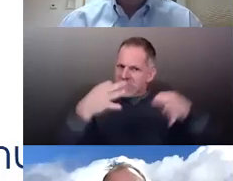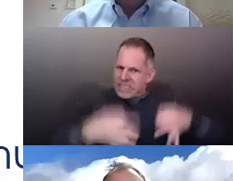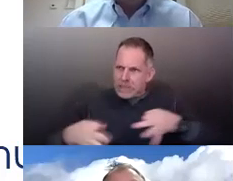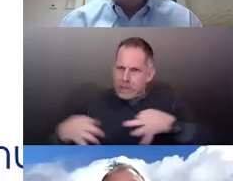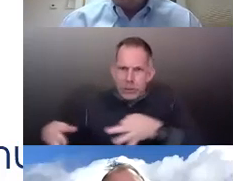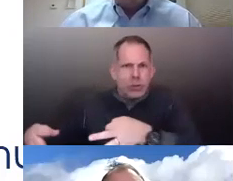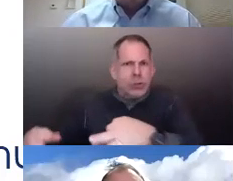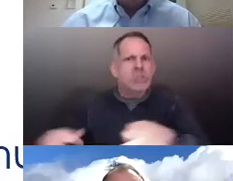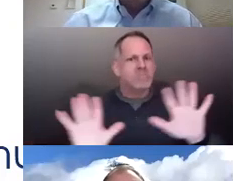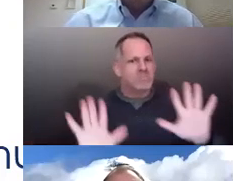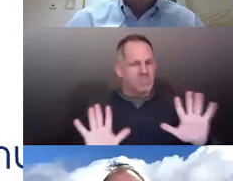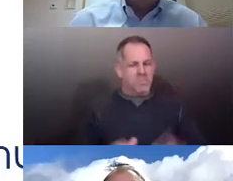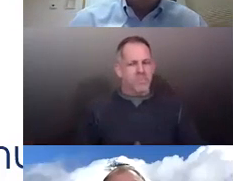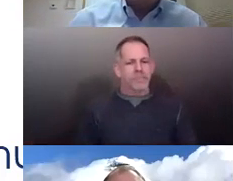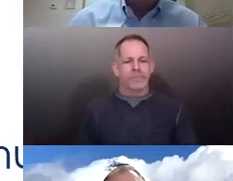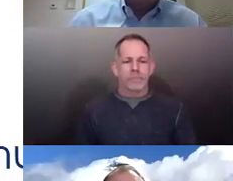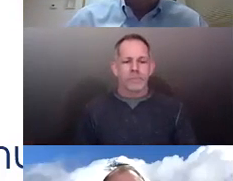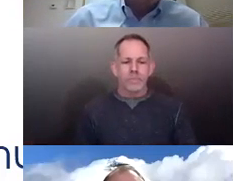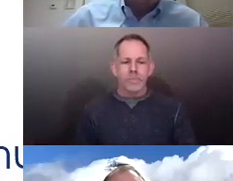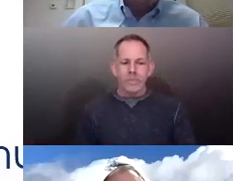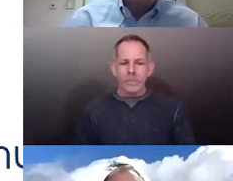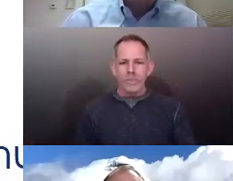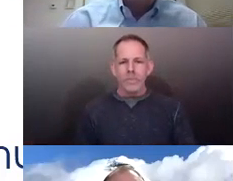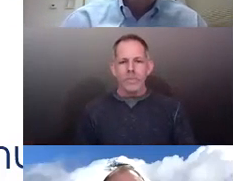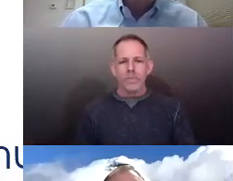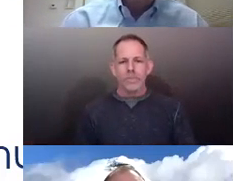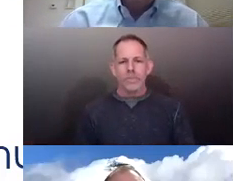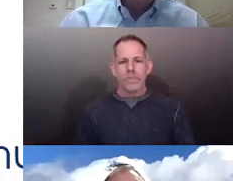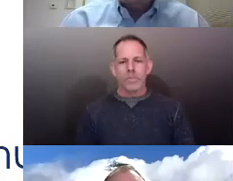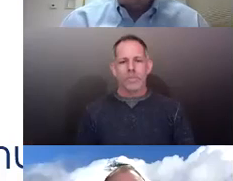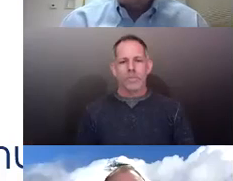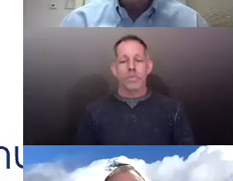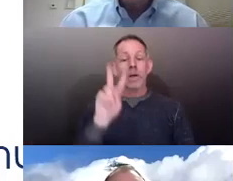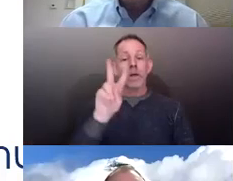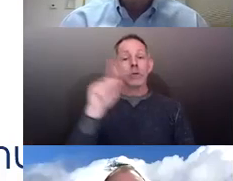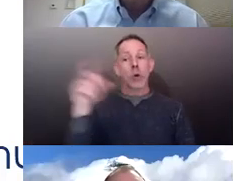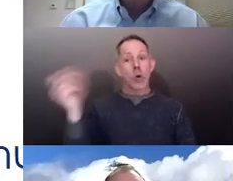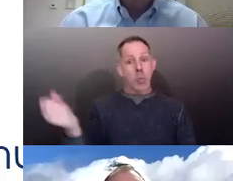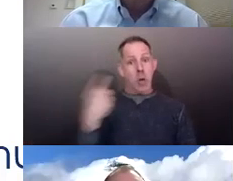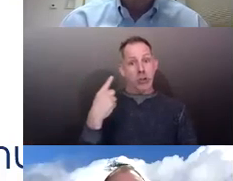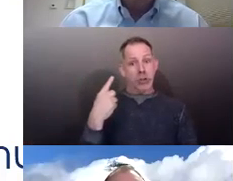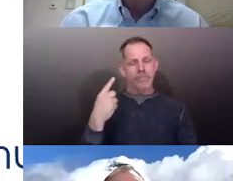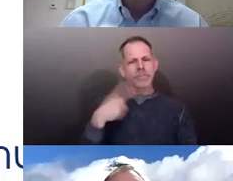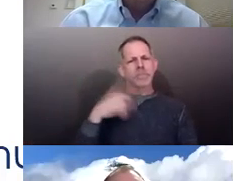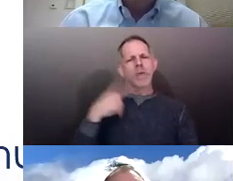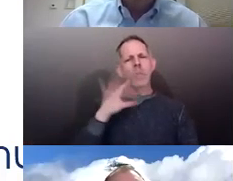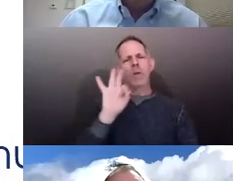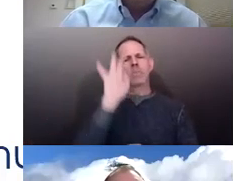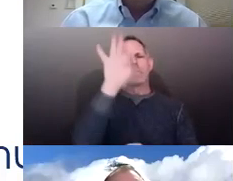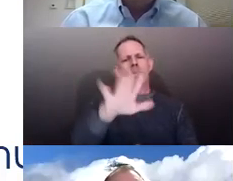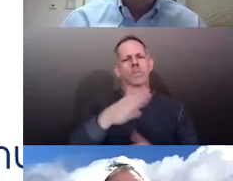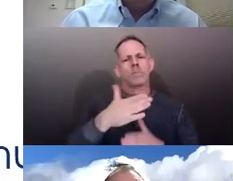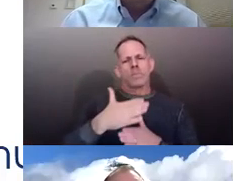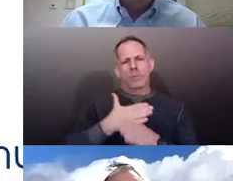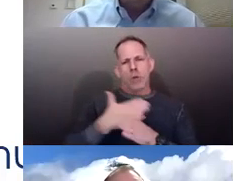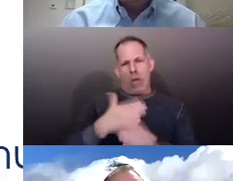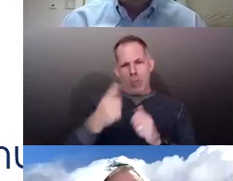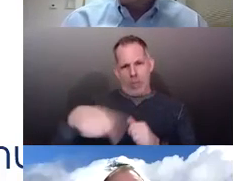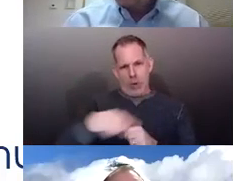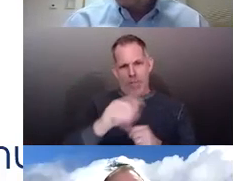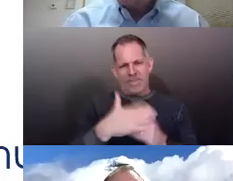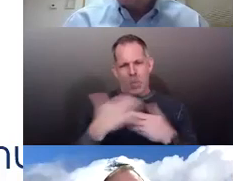So a couple of questions I wanted to address before wrapping up is we often get